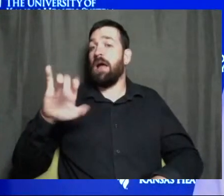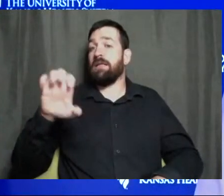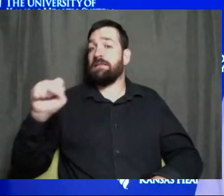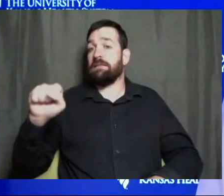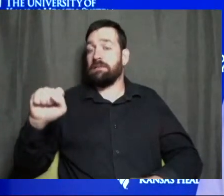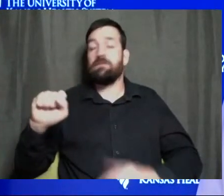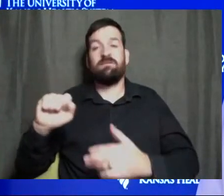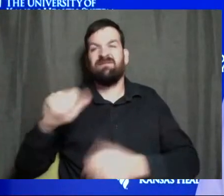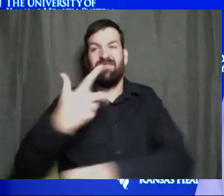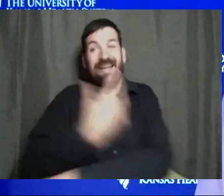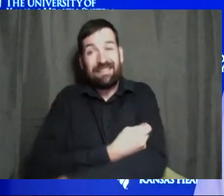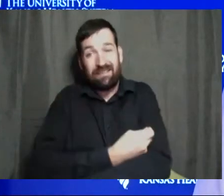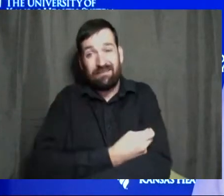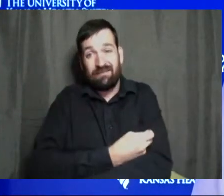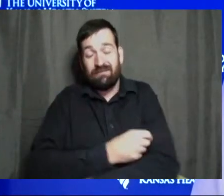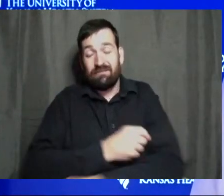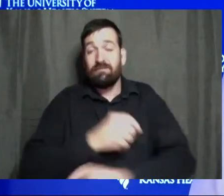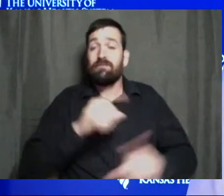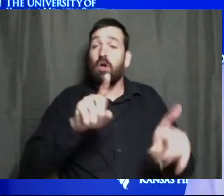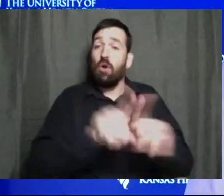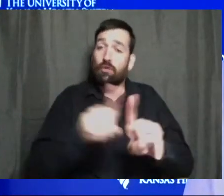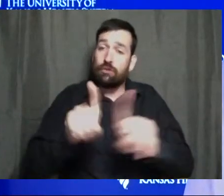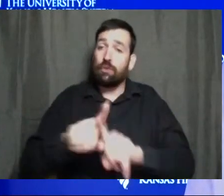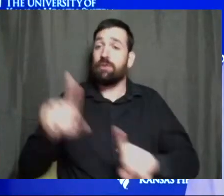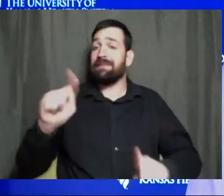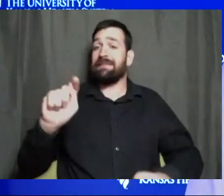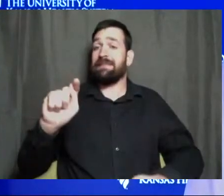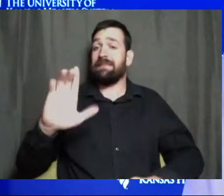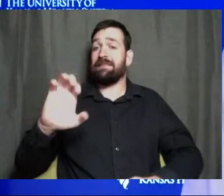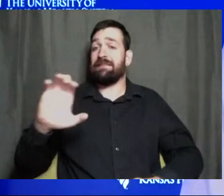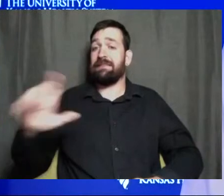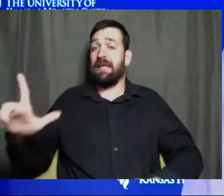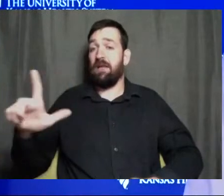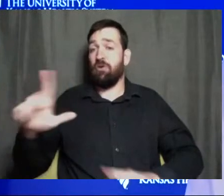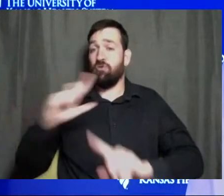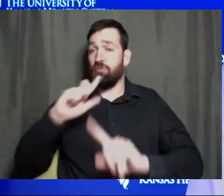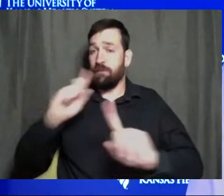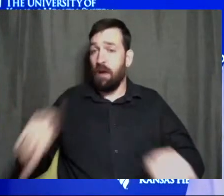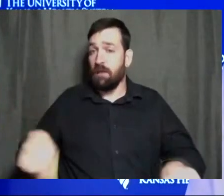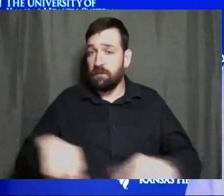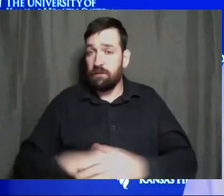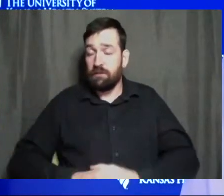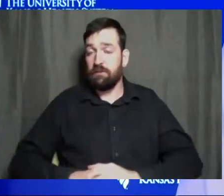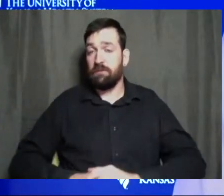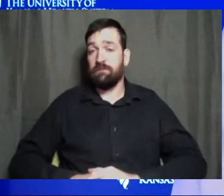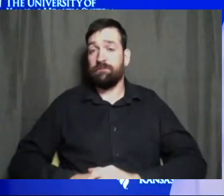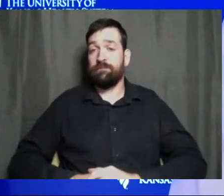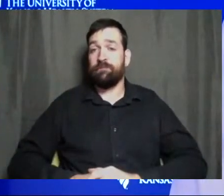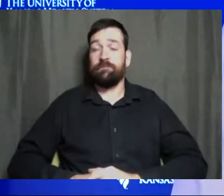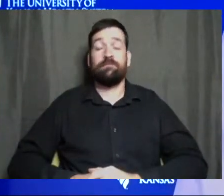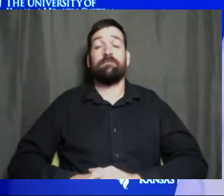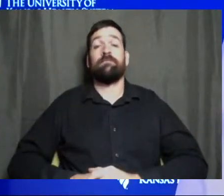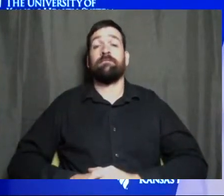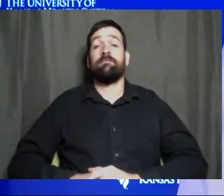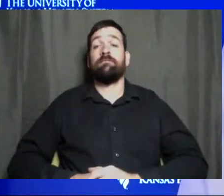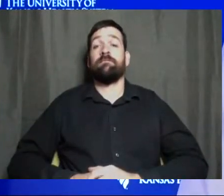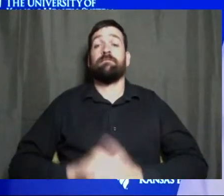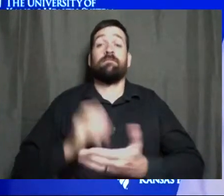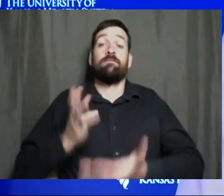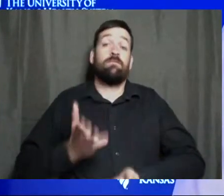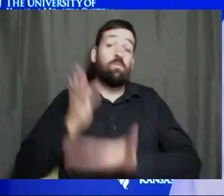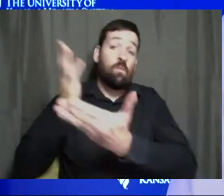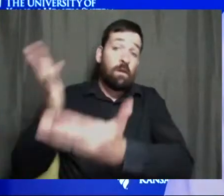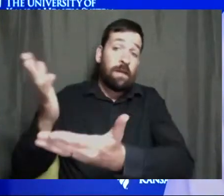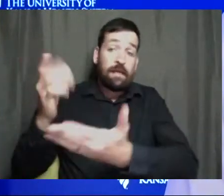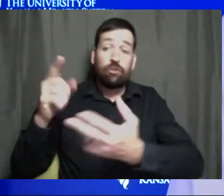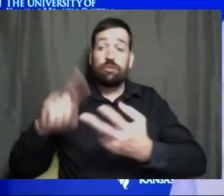also increases those T cell responses. So the recommendations and the information